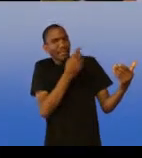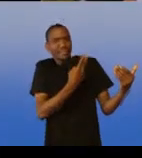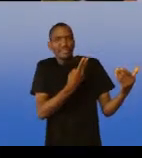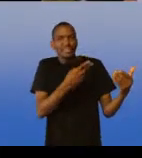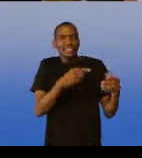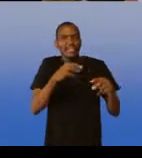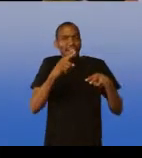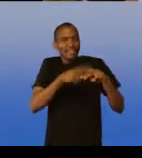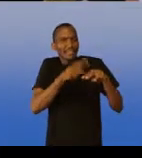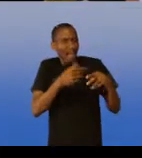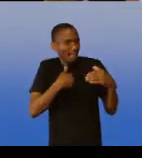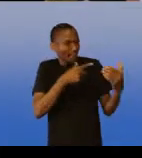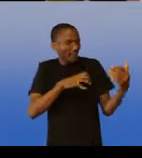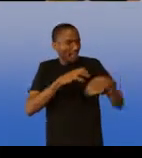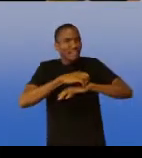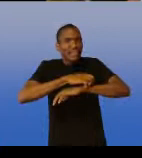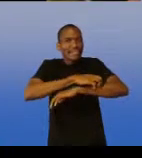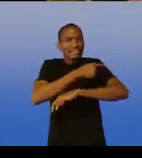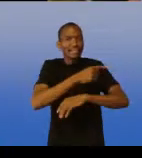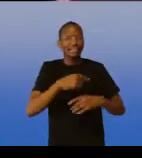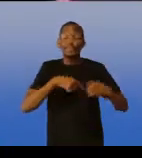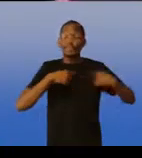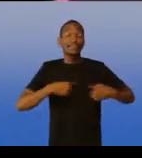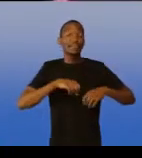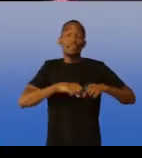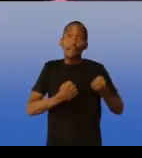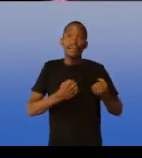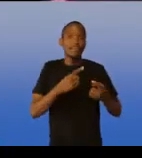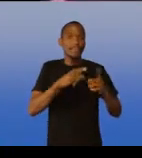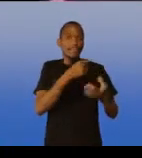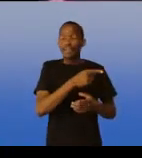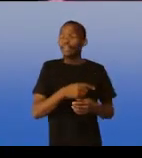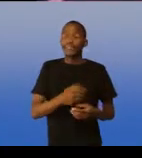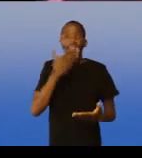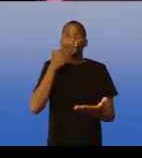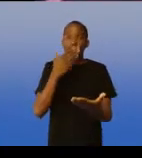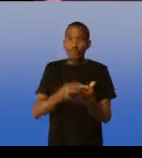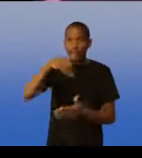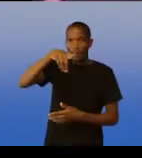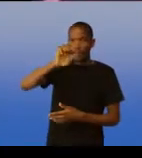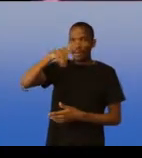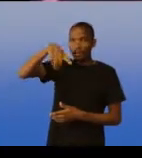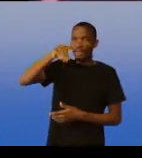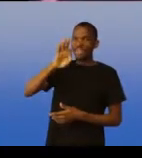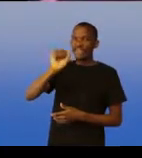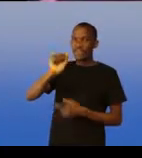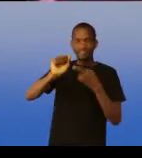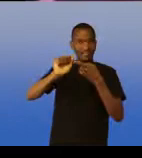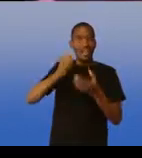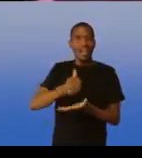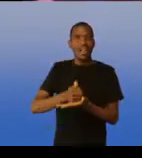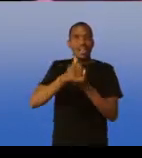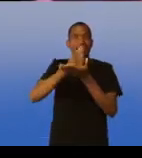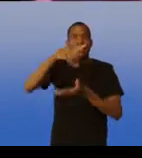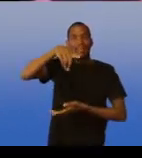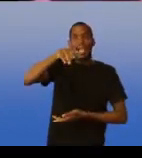virus, it breaks your heart. And so part of PEPFAR, and a very successful part of PEPFAR, was dealing with the mother-to-child transmission